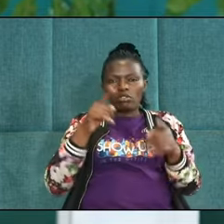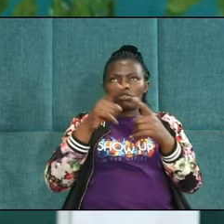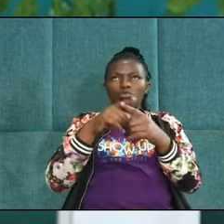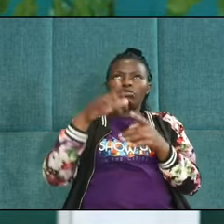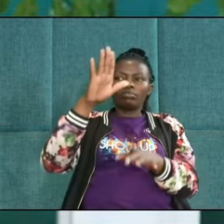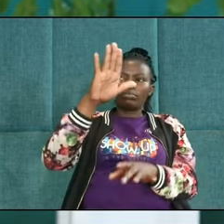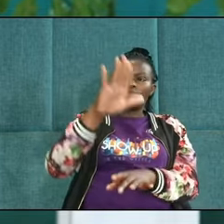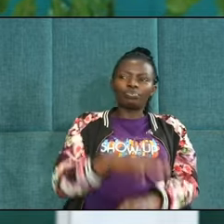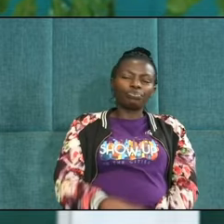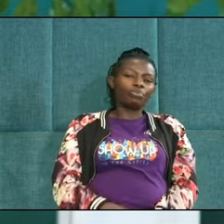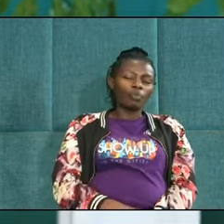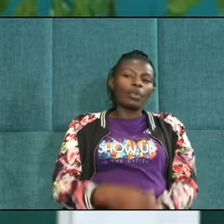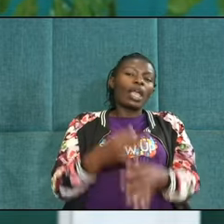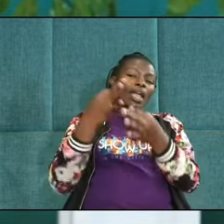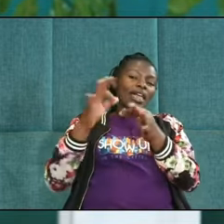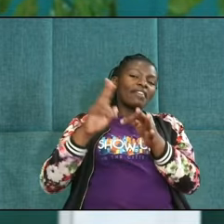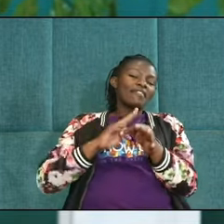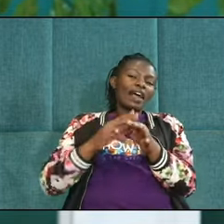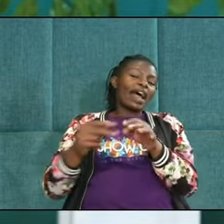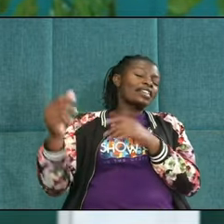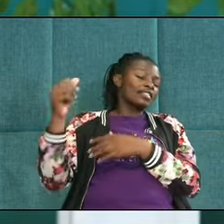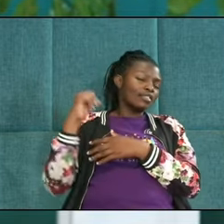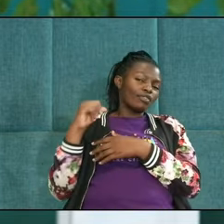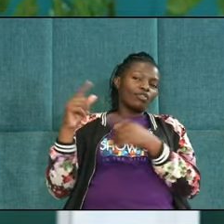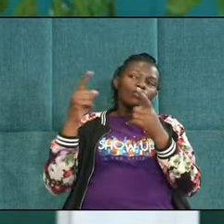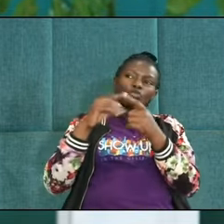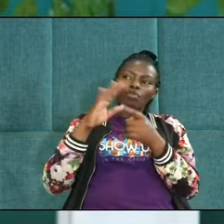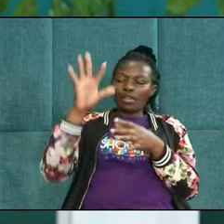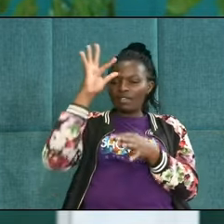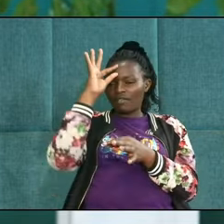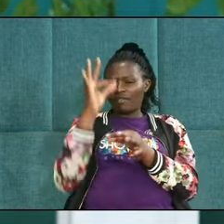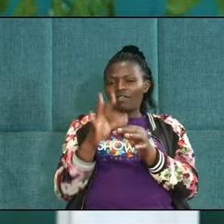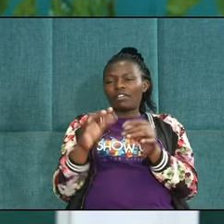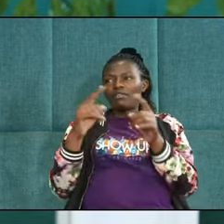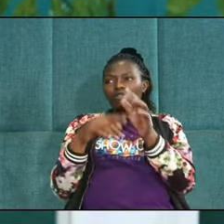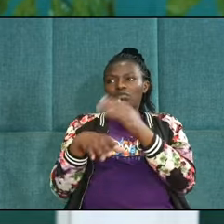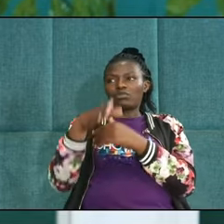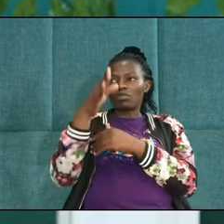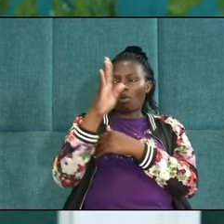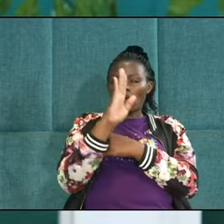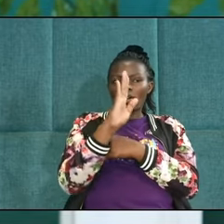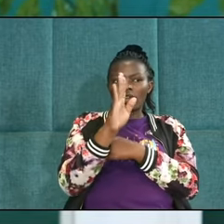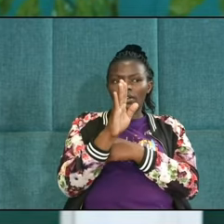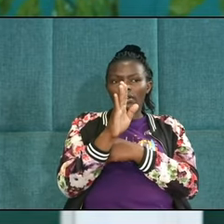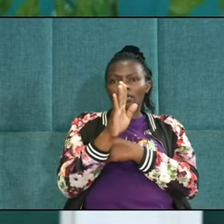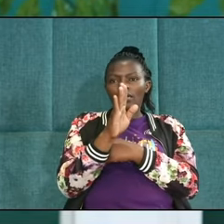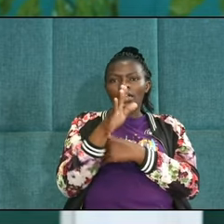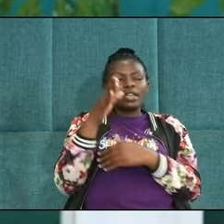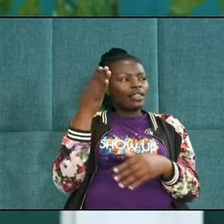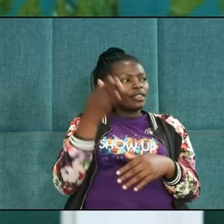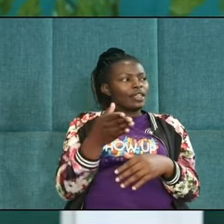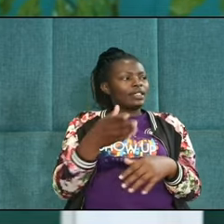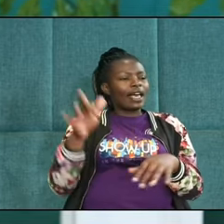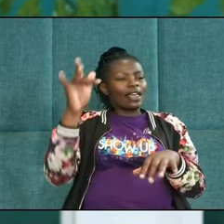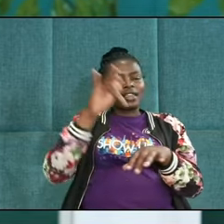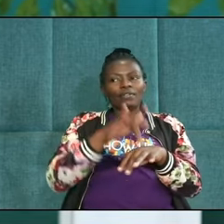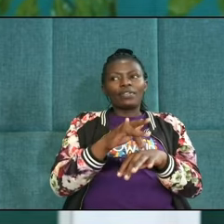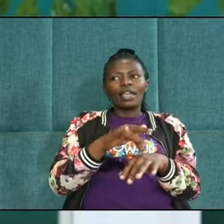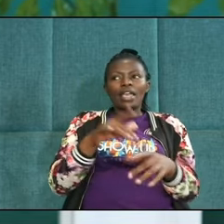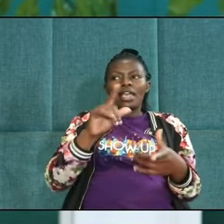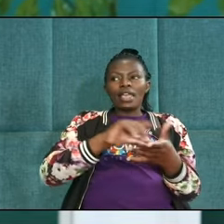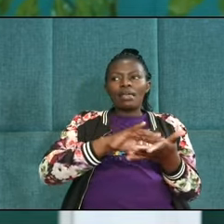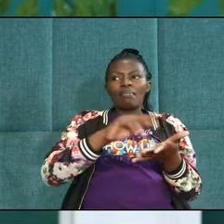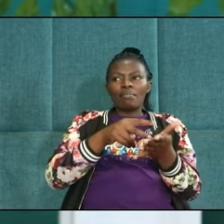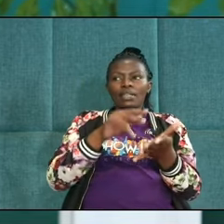if we refuse to be faithful to God, here are the implications. Number one, it means that we don't